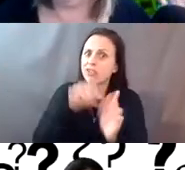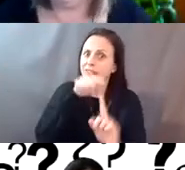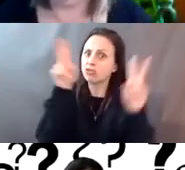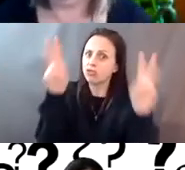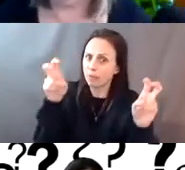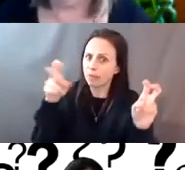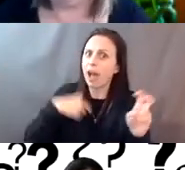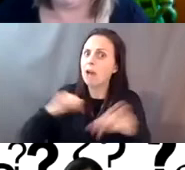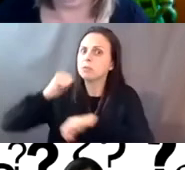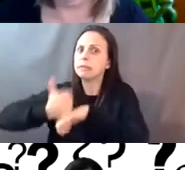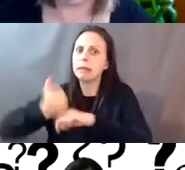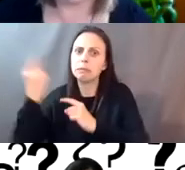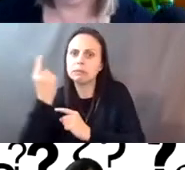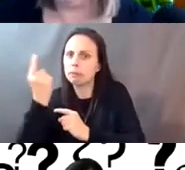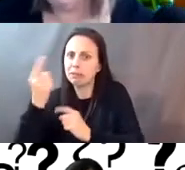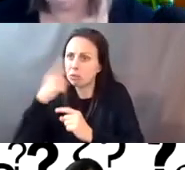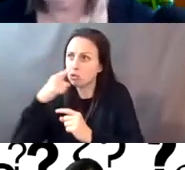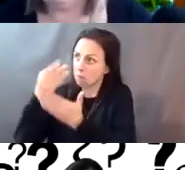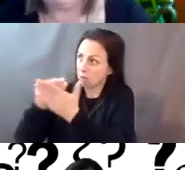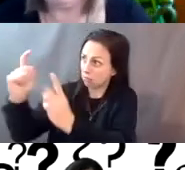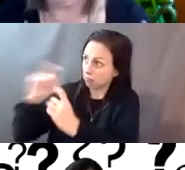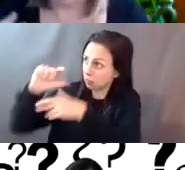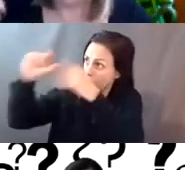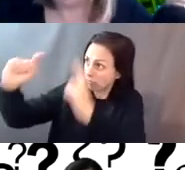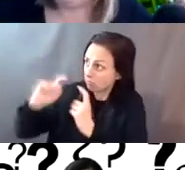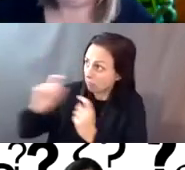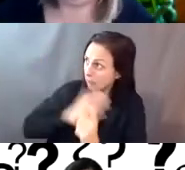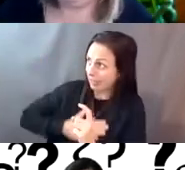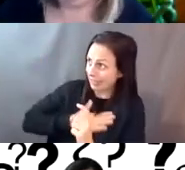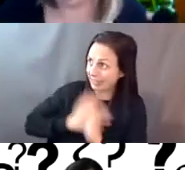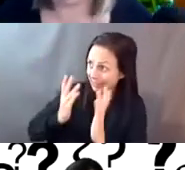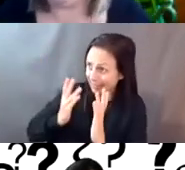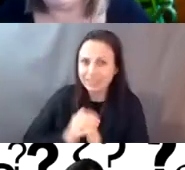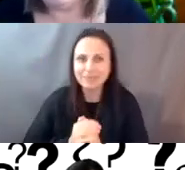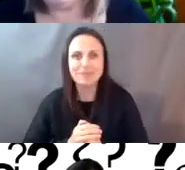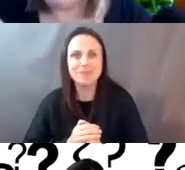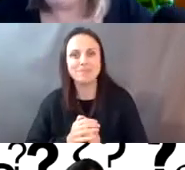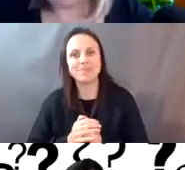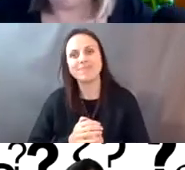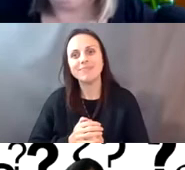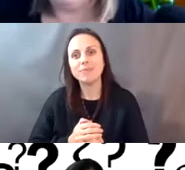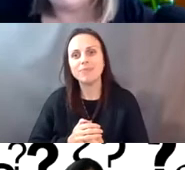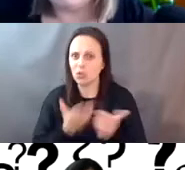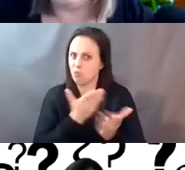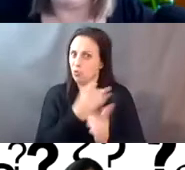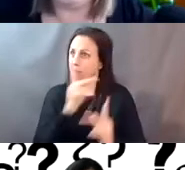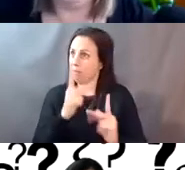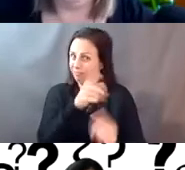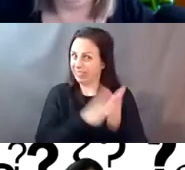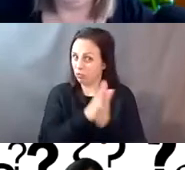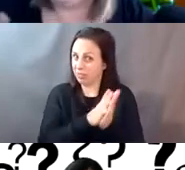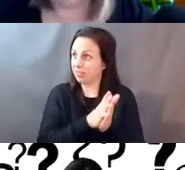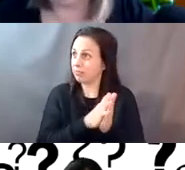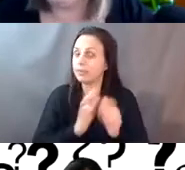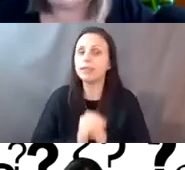do this thing on this particular topic. Can I have a grant, please? To prove interest. You can use it